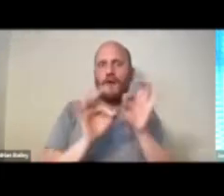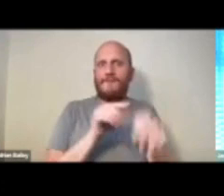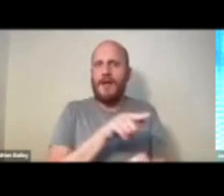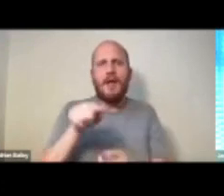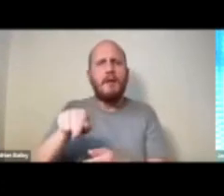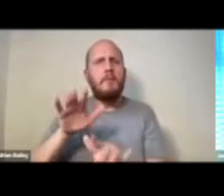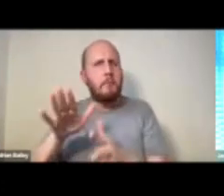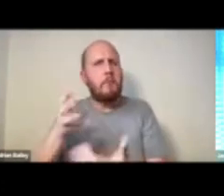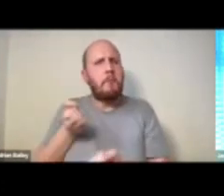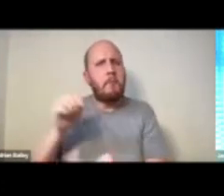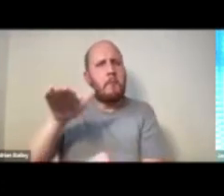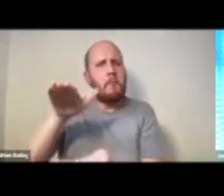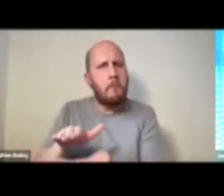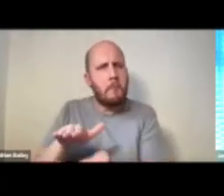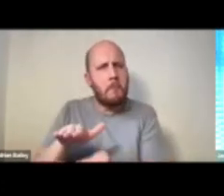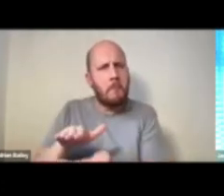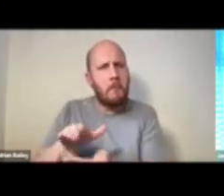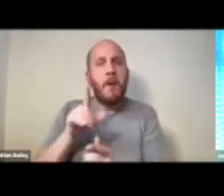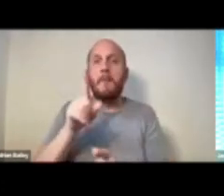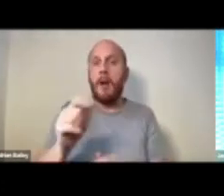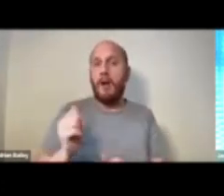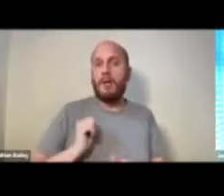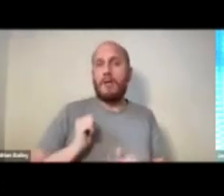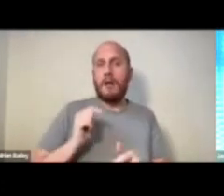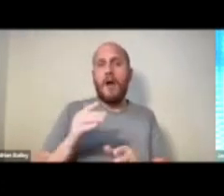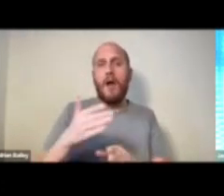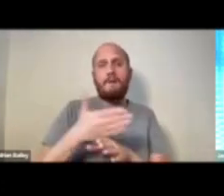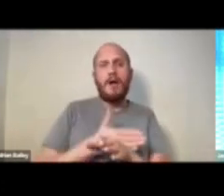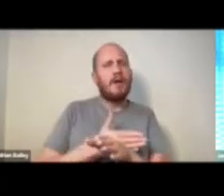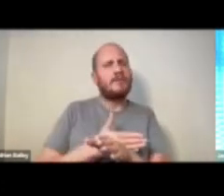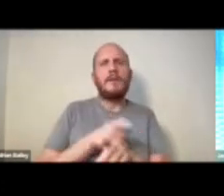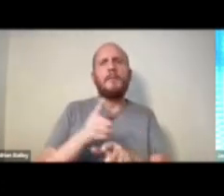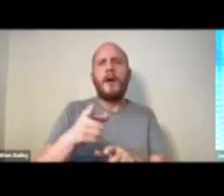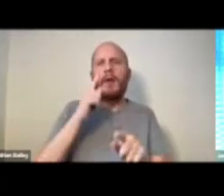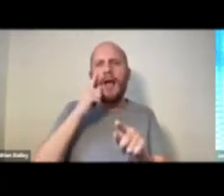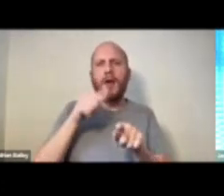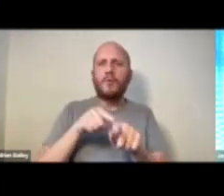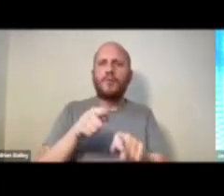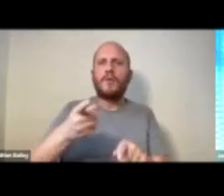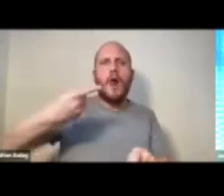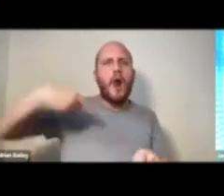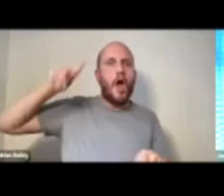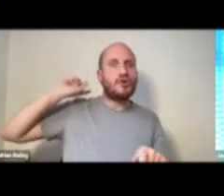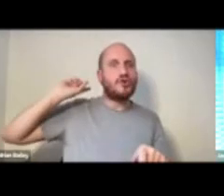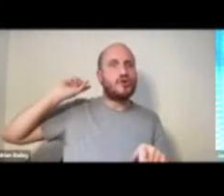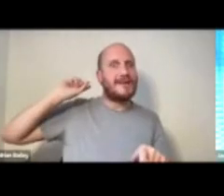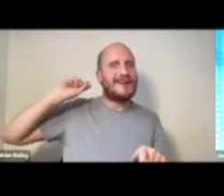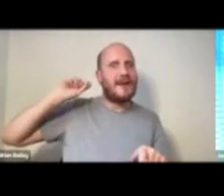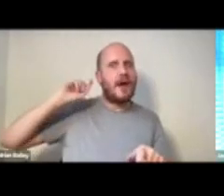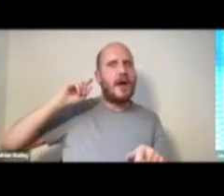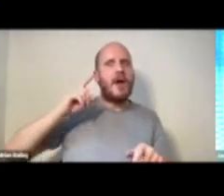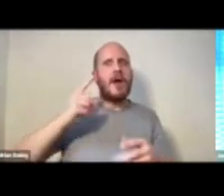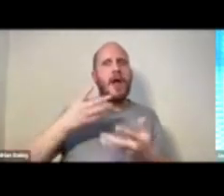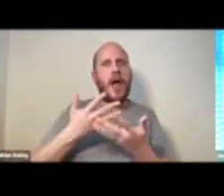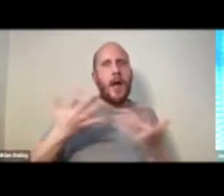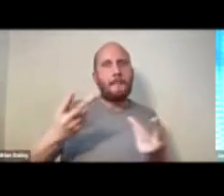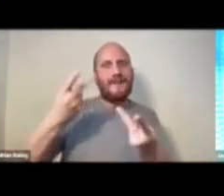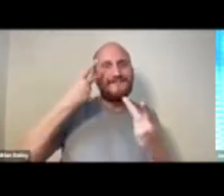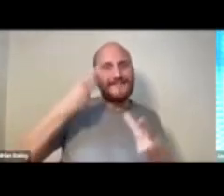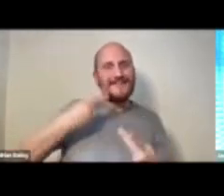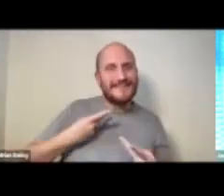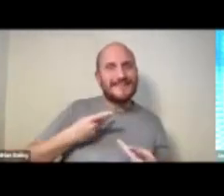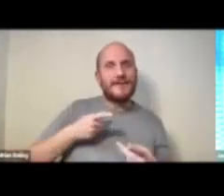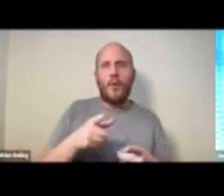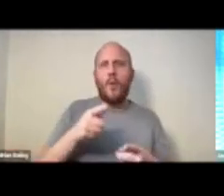You can't always predict visitor numbers in advance, but you could use previous year's visitor data or make some guesses about which programming is likely to be more